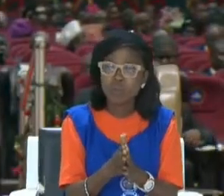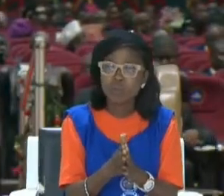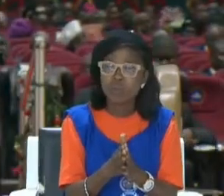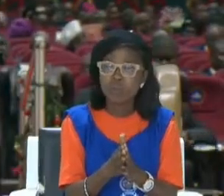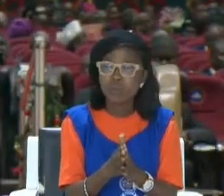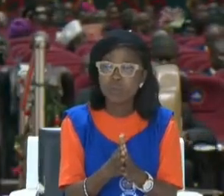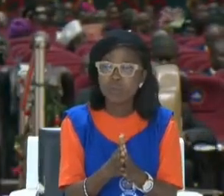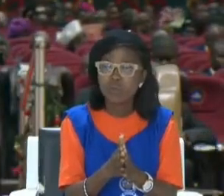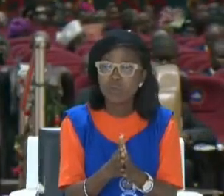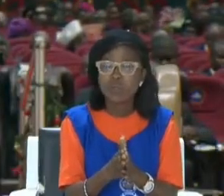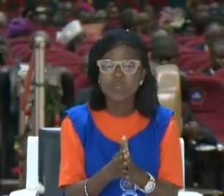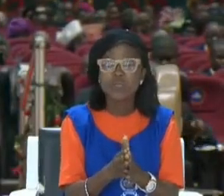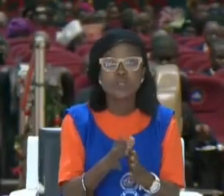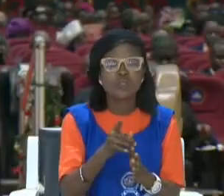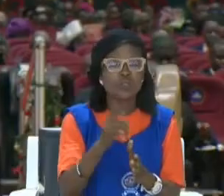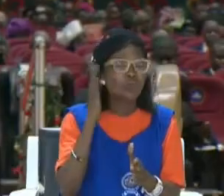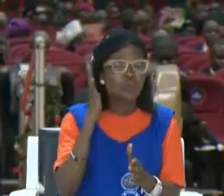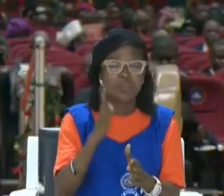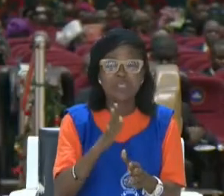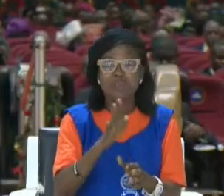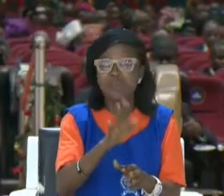for you to be healed,